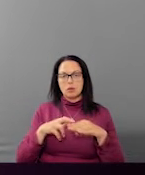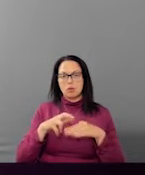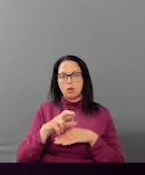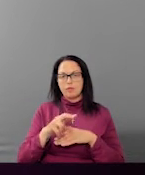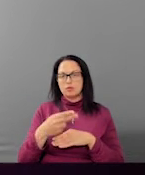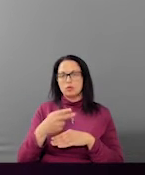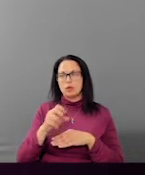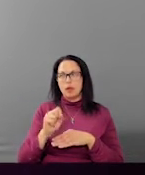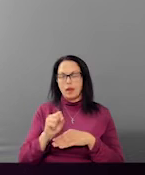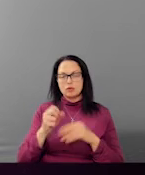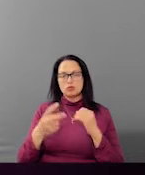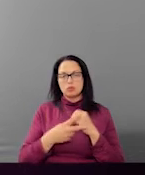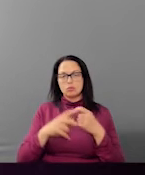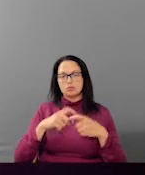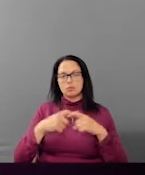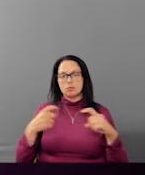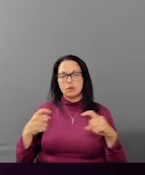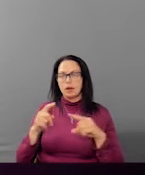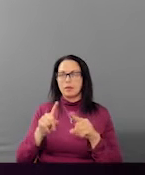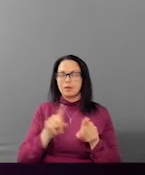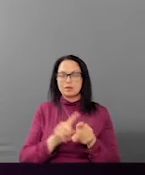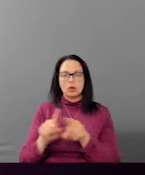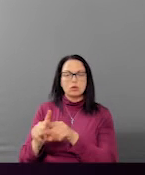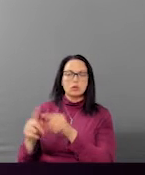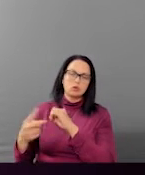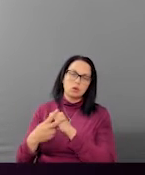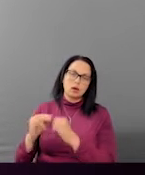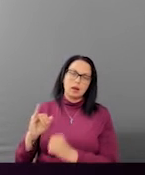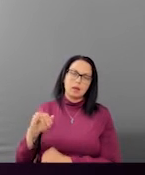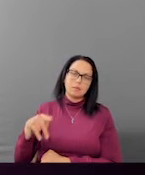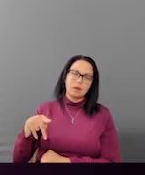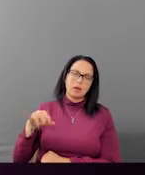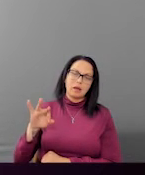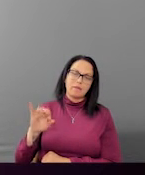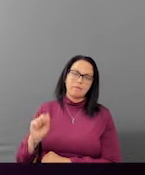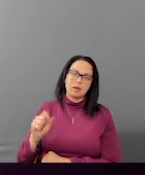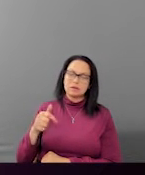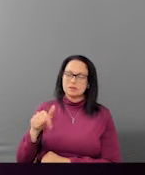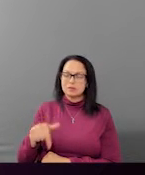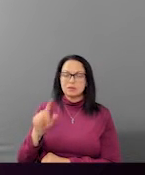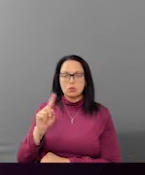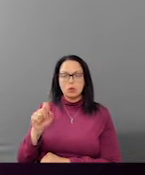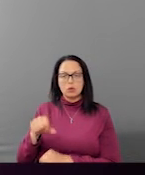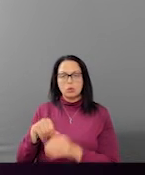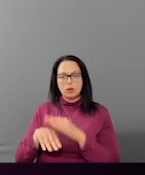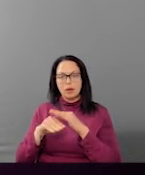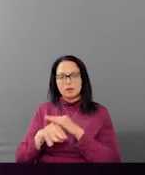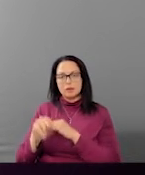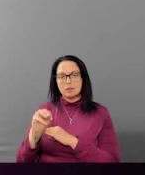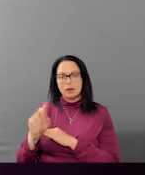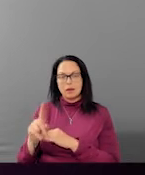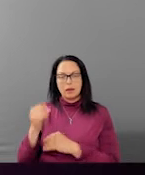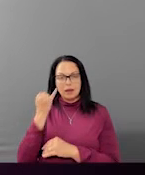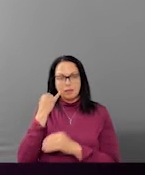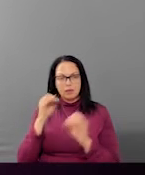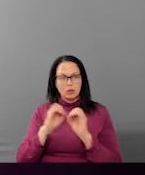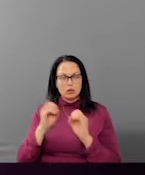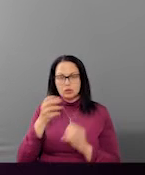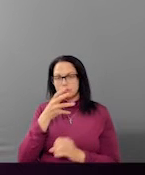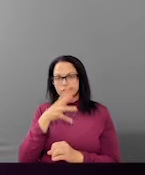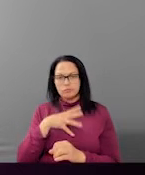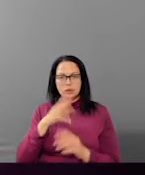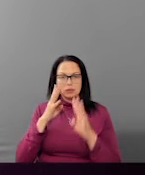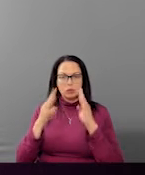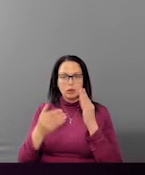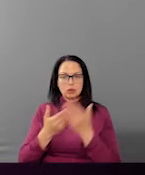is stored on IPFS. So I'm letting it know, hey, this is where you can access the metadata. I'm saying if there is no lady, let's create a new